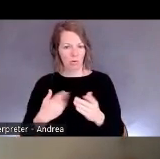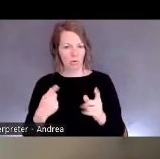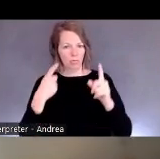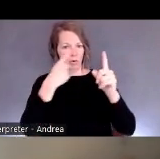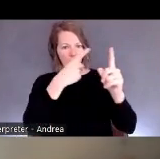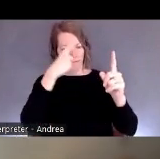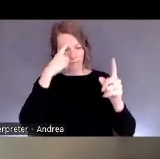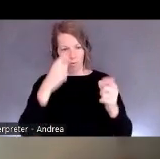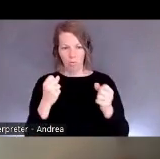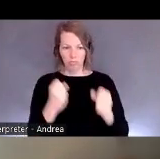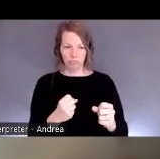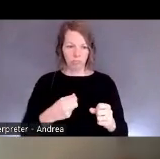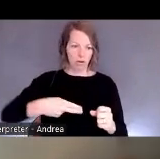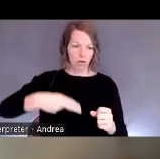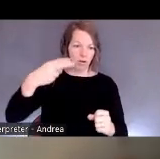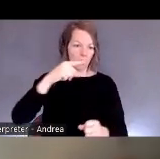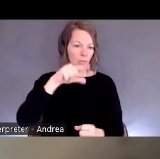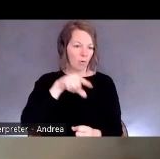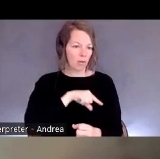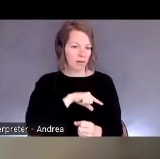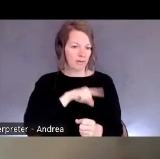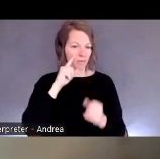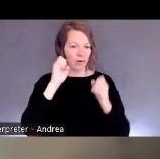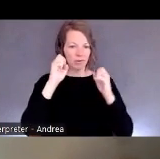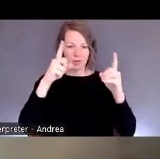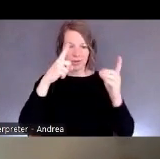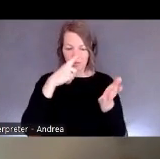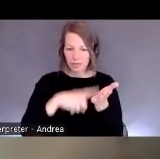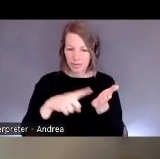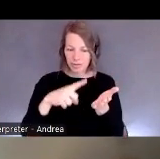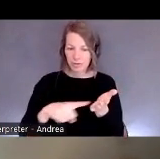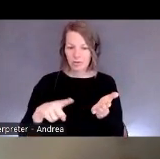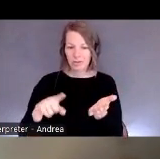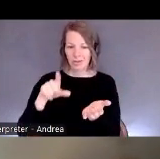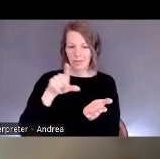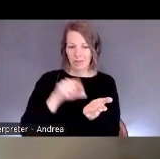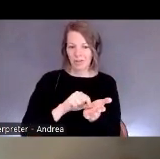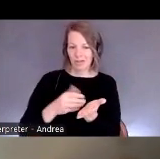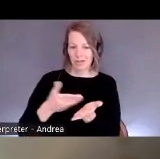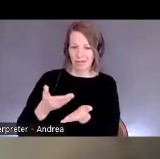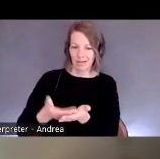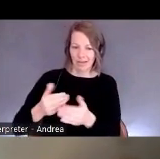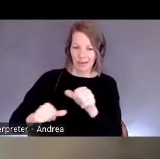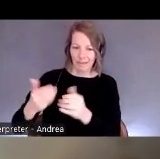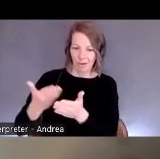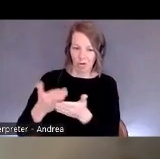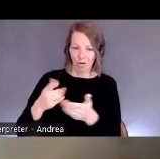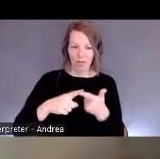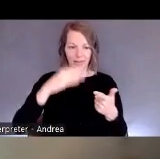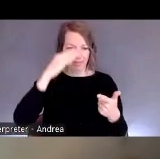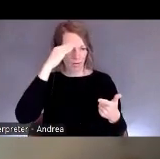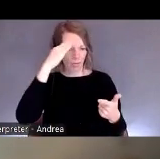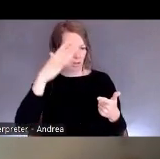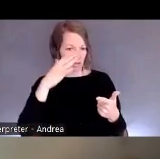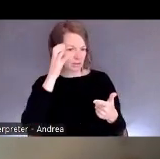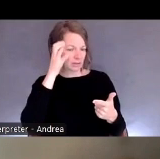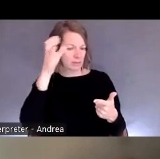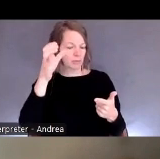highest quality in education research. We publish empirical and theoretical